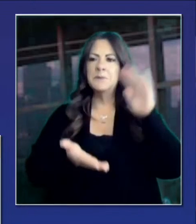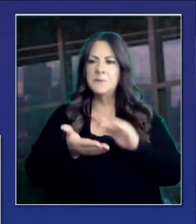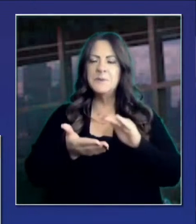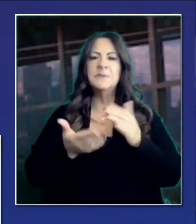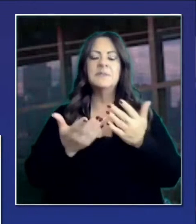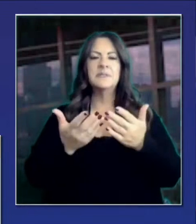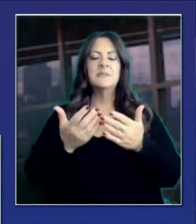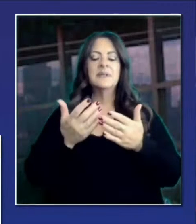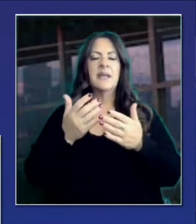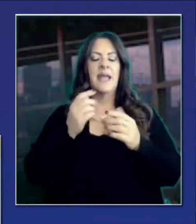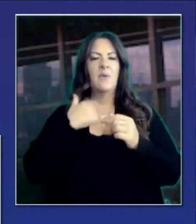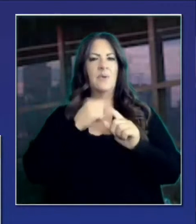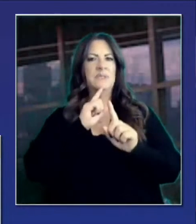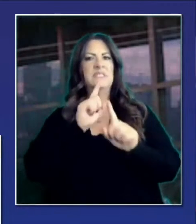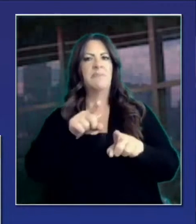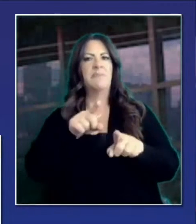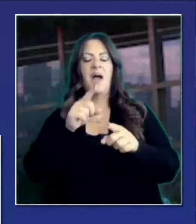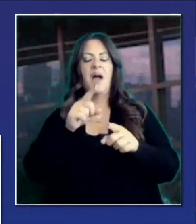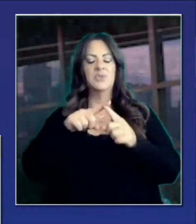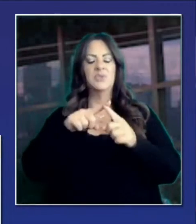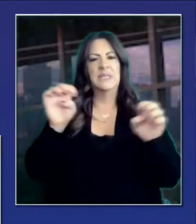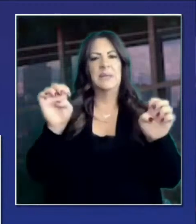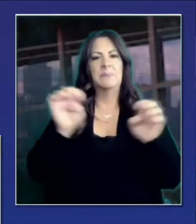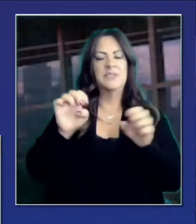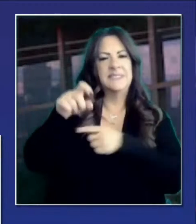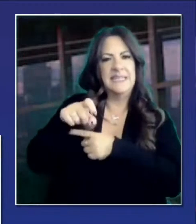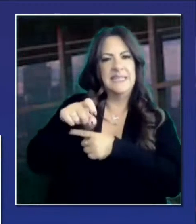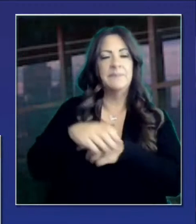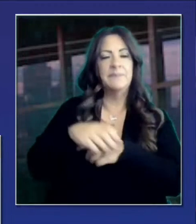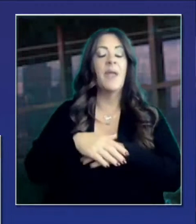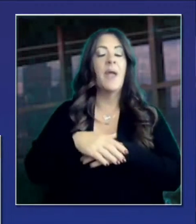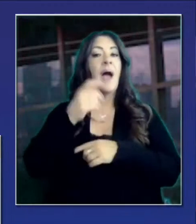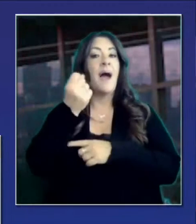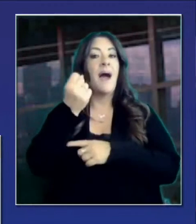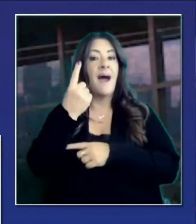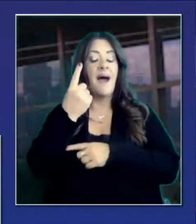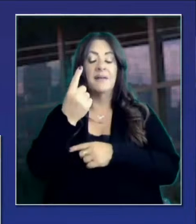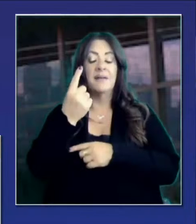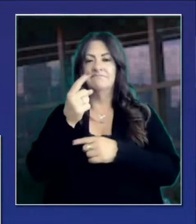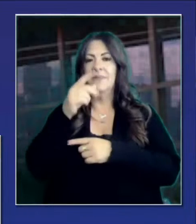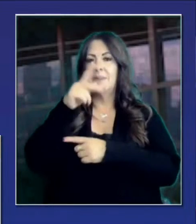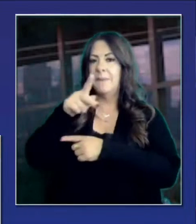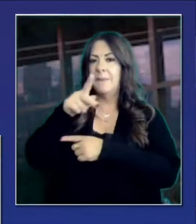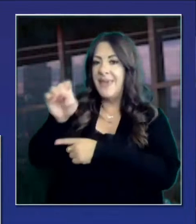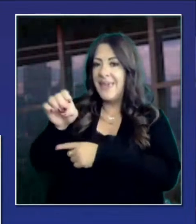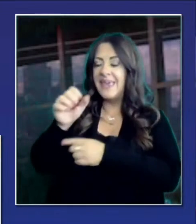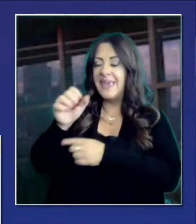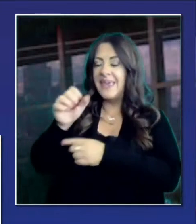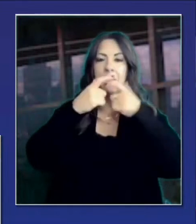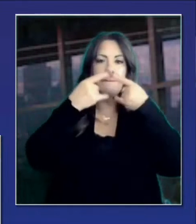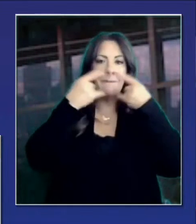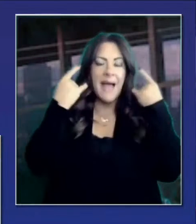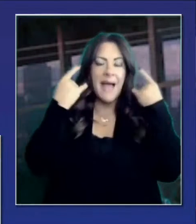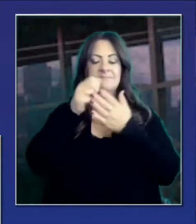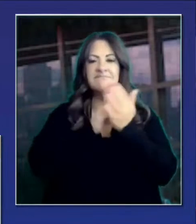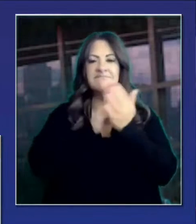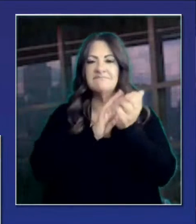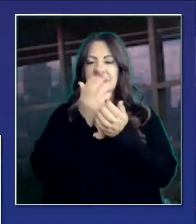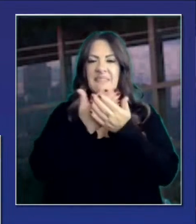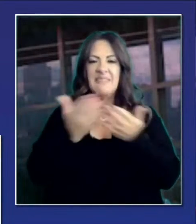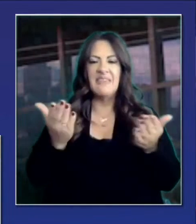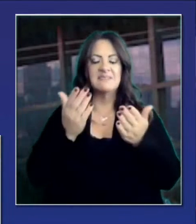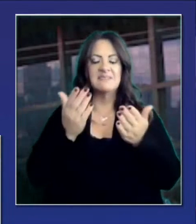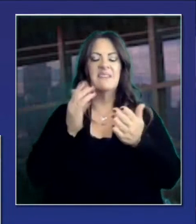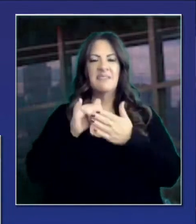the surge. Over 1 billion now pieces of PPE have been delivered, and we have, as you know well, prioritized vaccinating